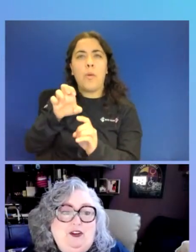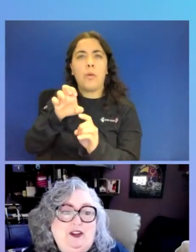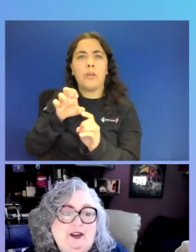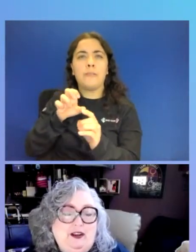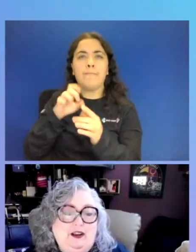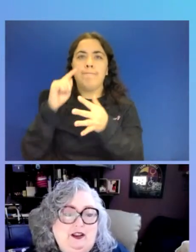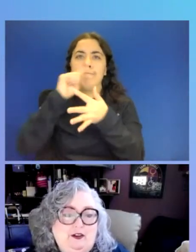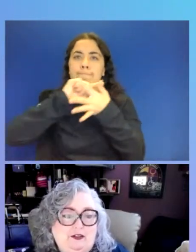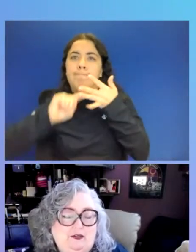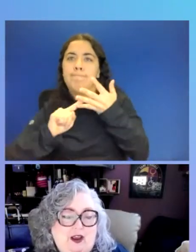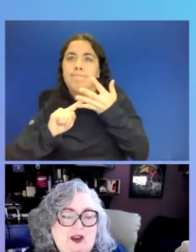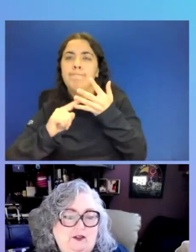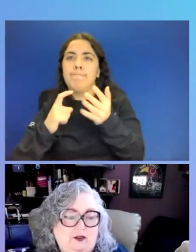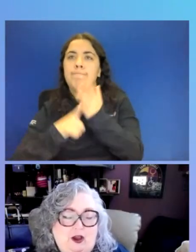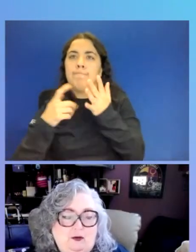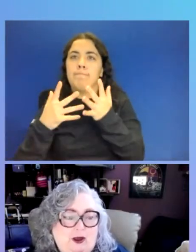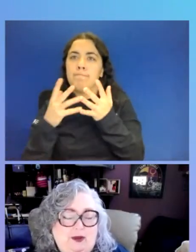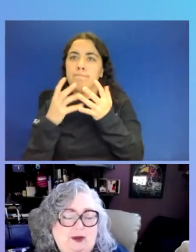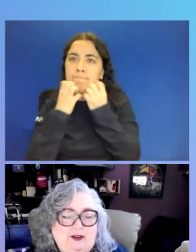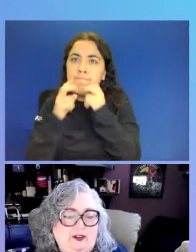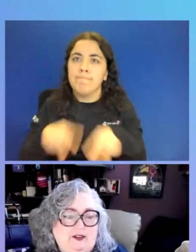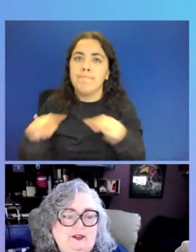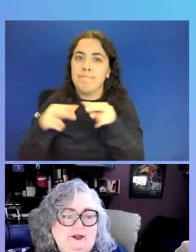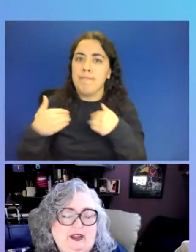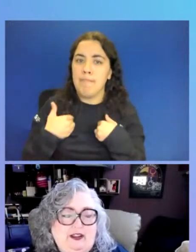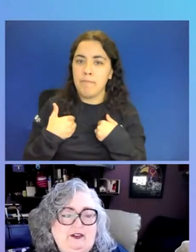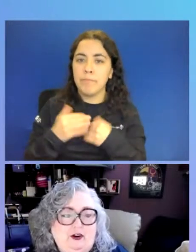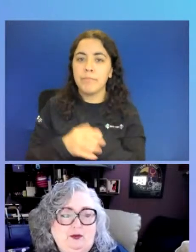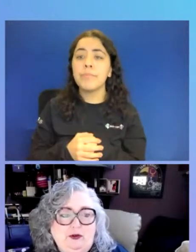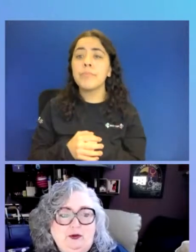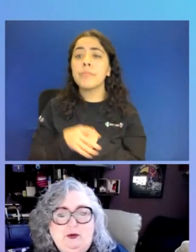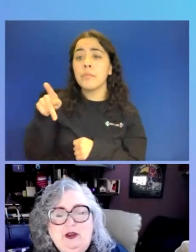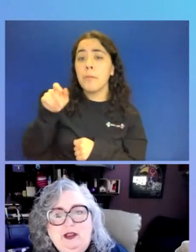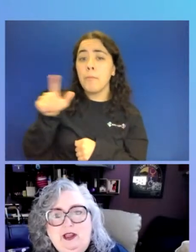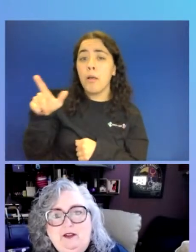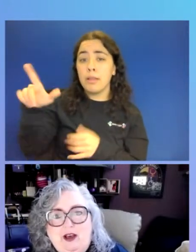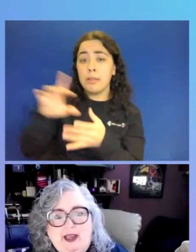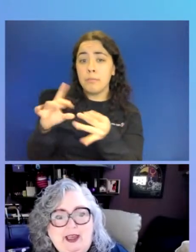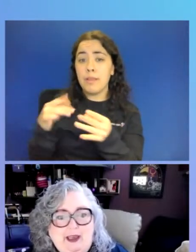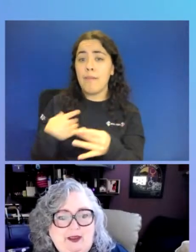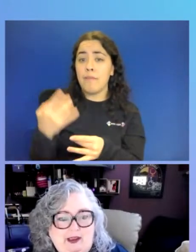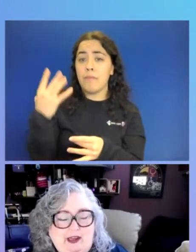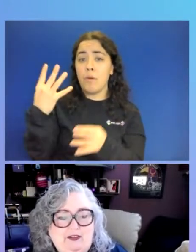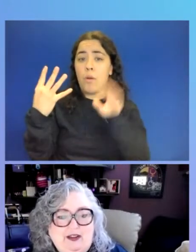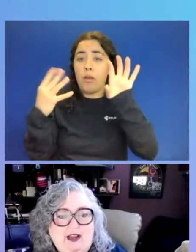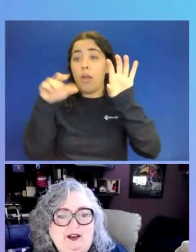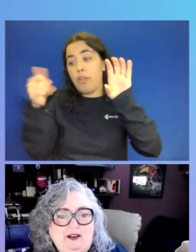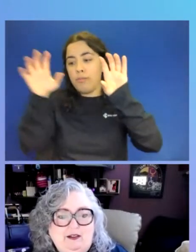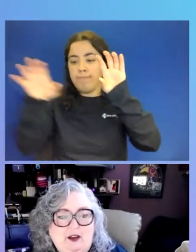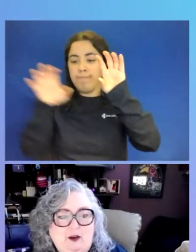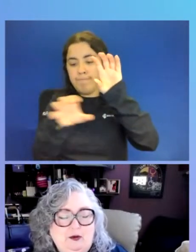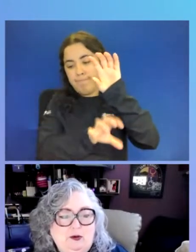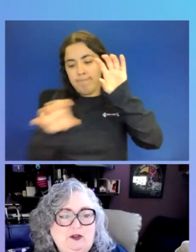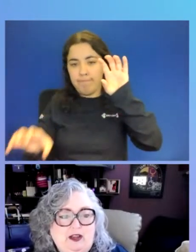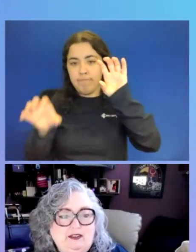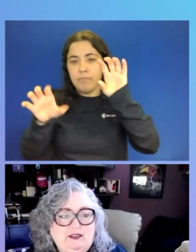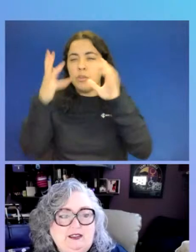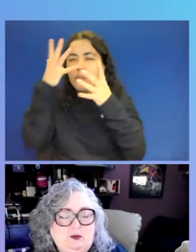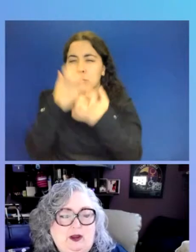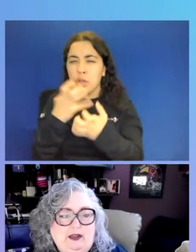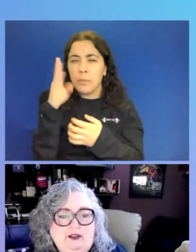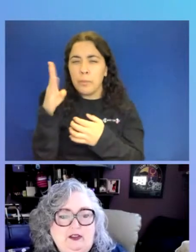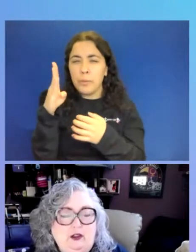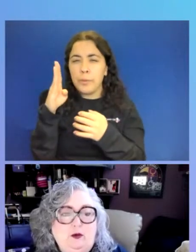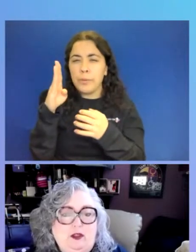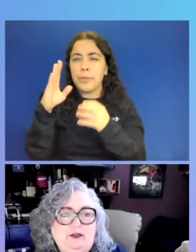Paul mentioned that there's 5 round badges on the screen. They're dark blue. They have IAAP kind of stylized on the upper row of text